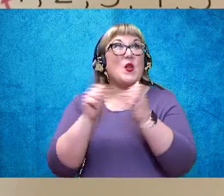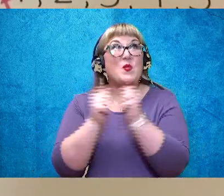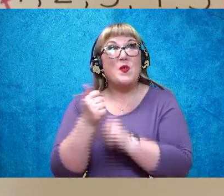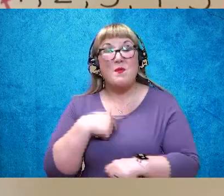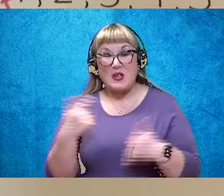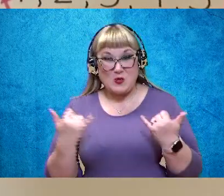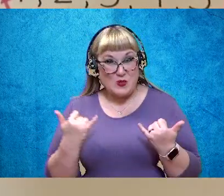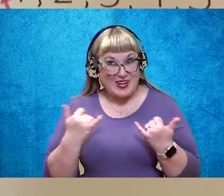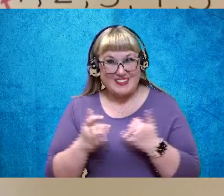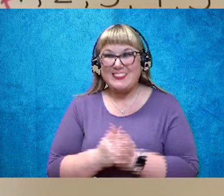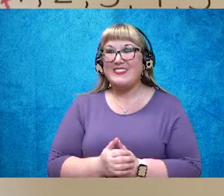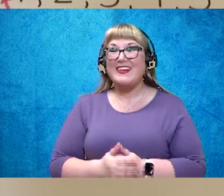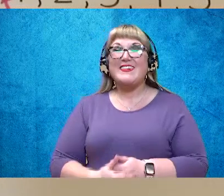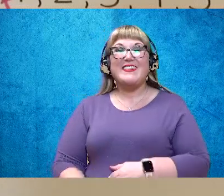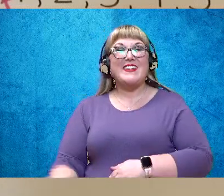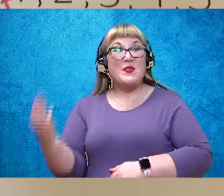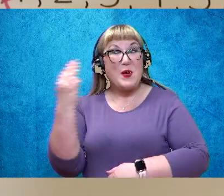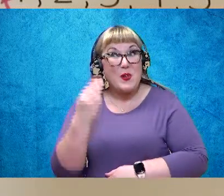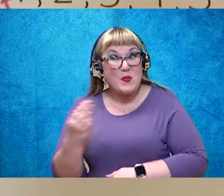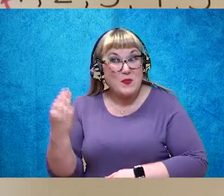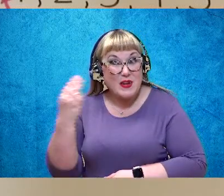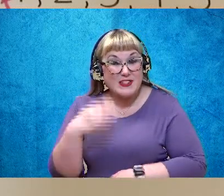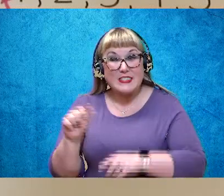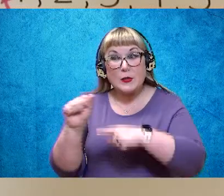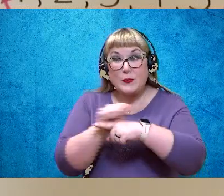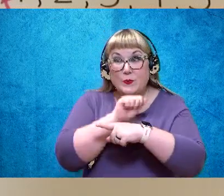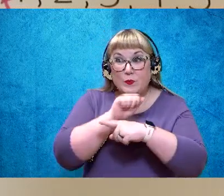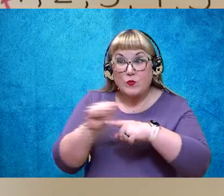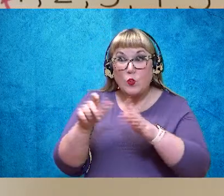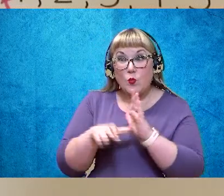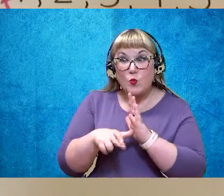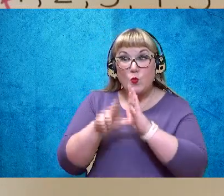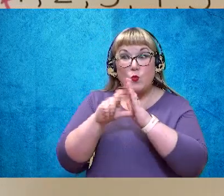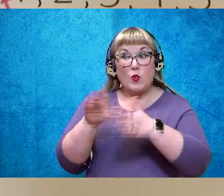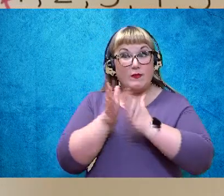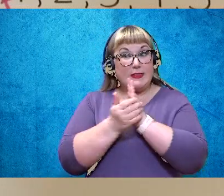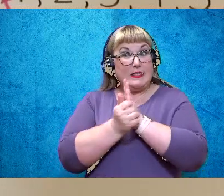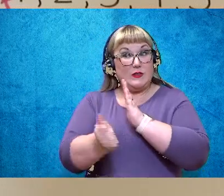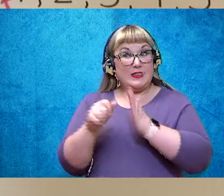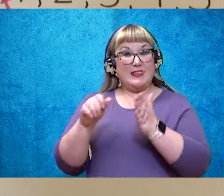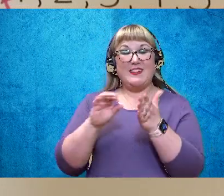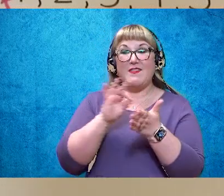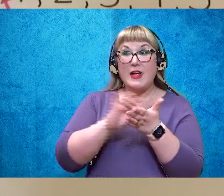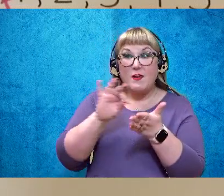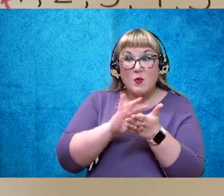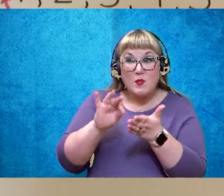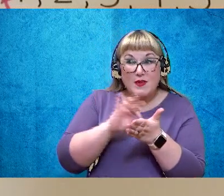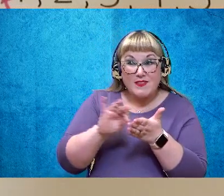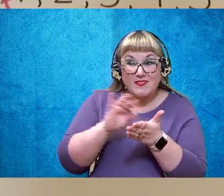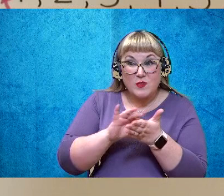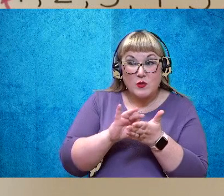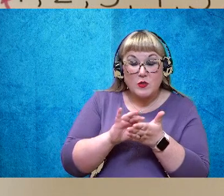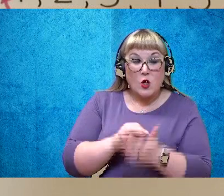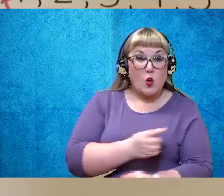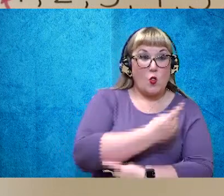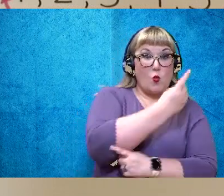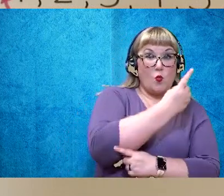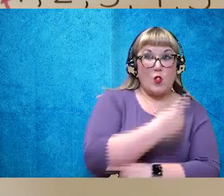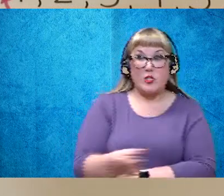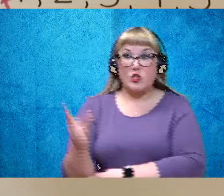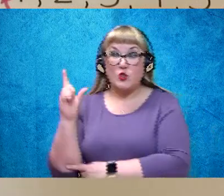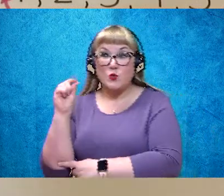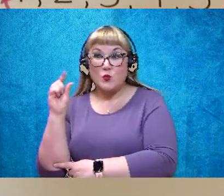today. On Monday, we practiced and reviewed our skills of counting aloud from 1 to